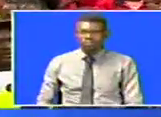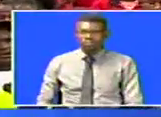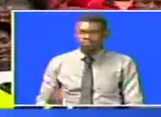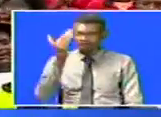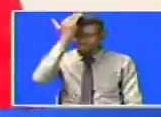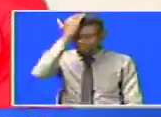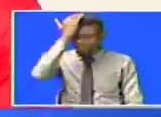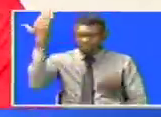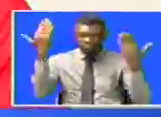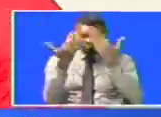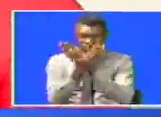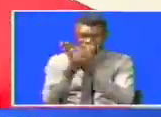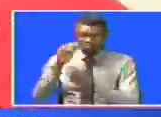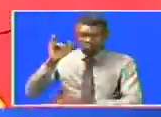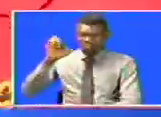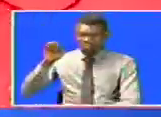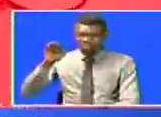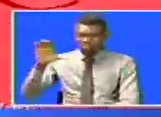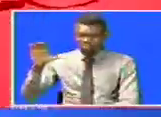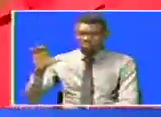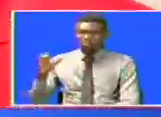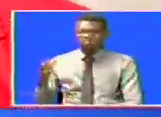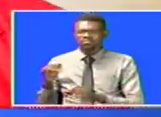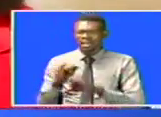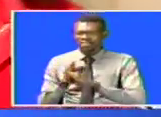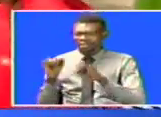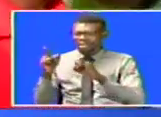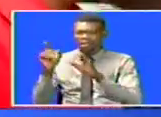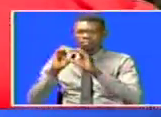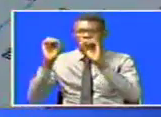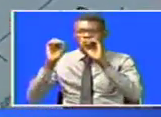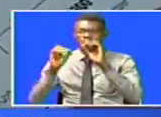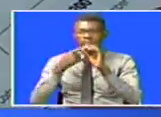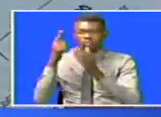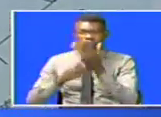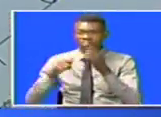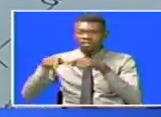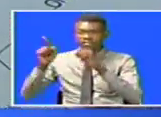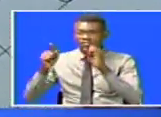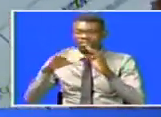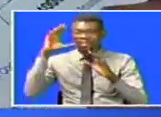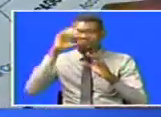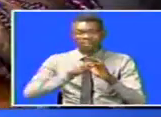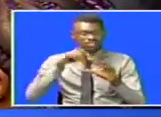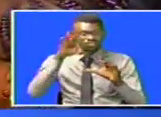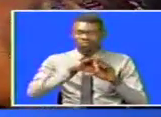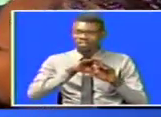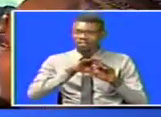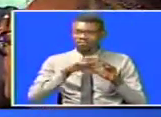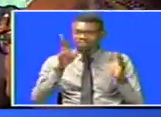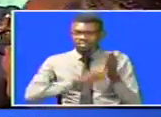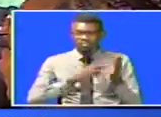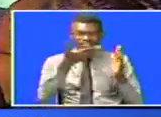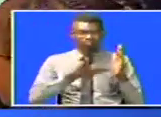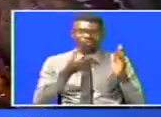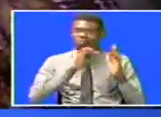Monday night, the electoral body declined to clear Mariga on grounds that he is not on the 2017 voters' register that